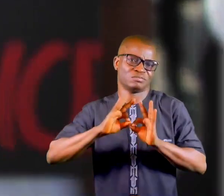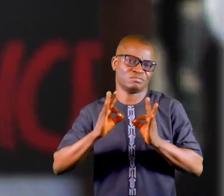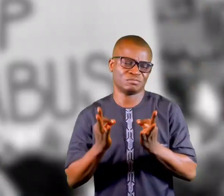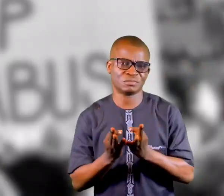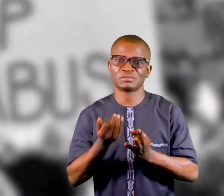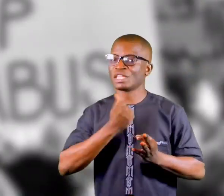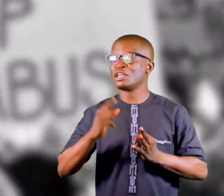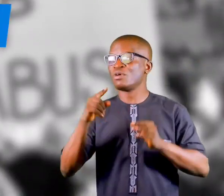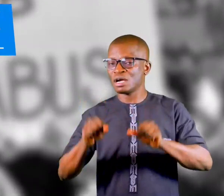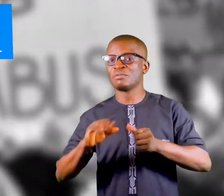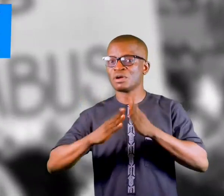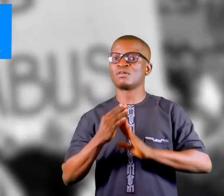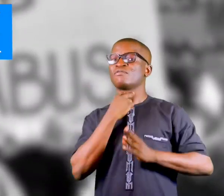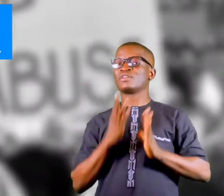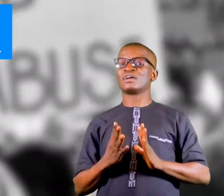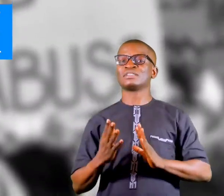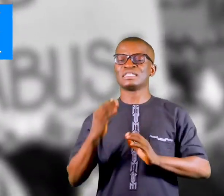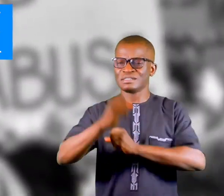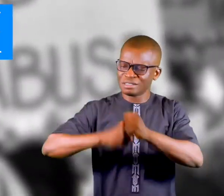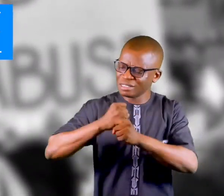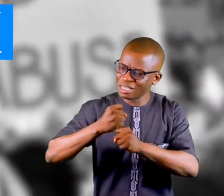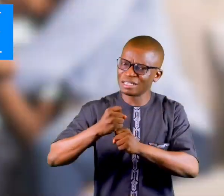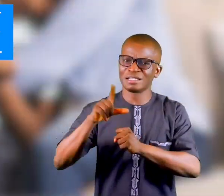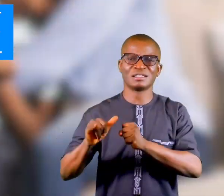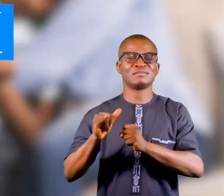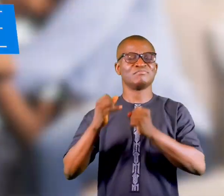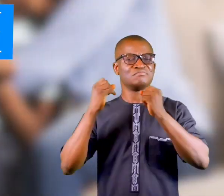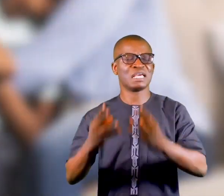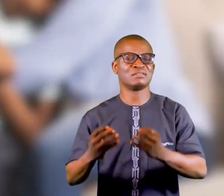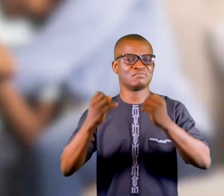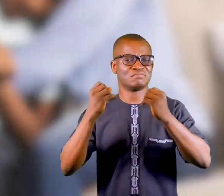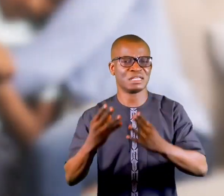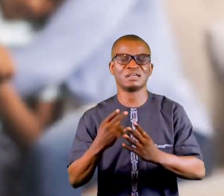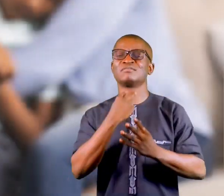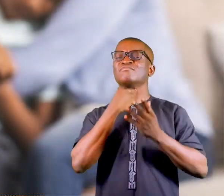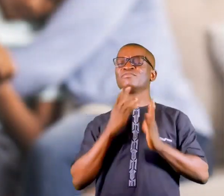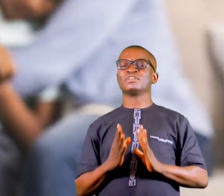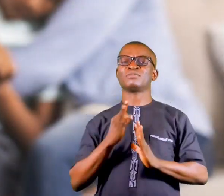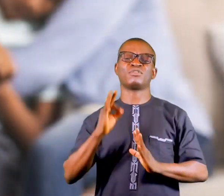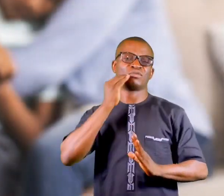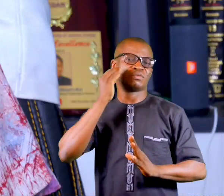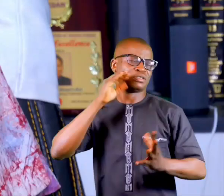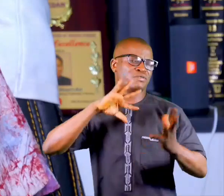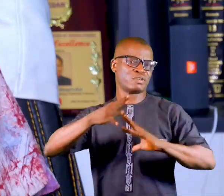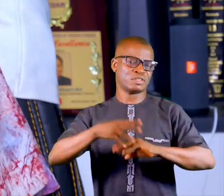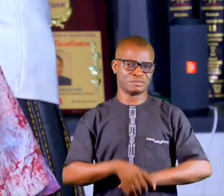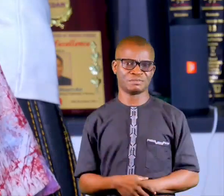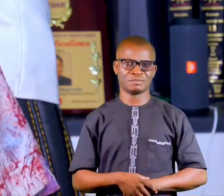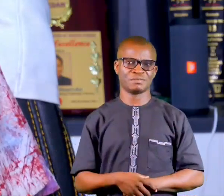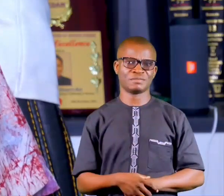be a victim, and every year, millions of people globally are victims of domestic violence.